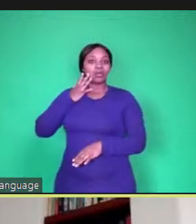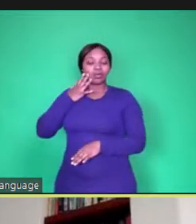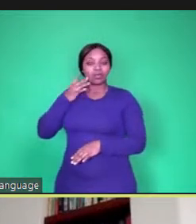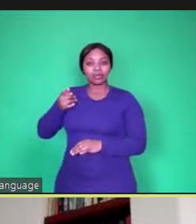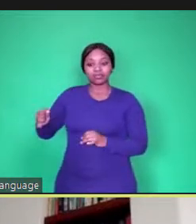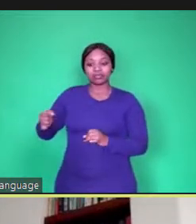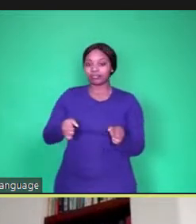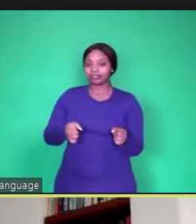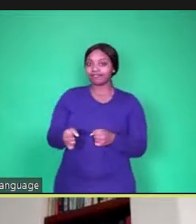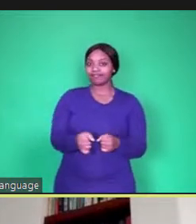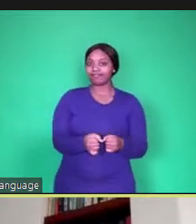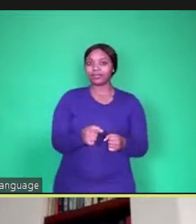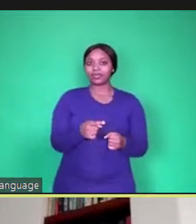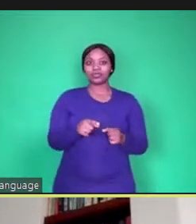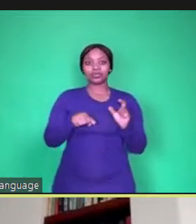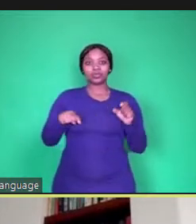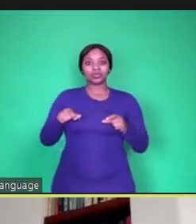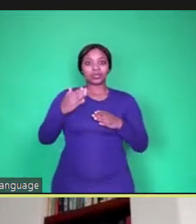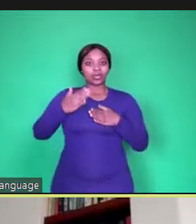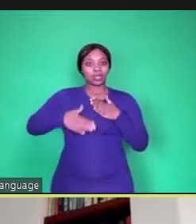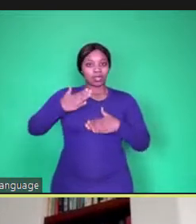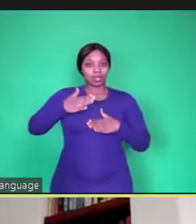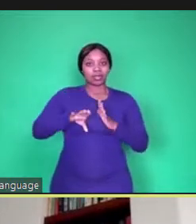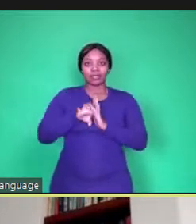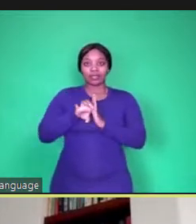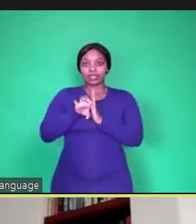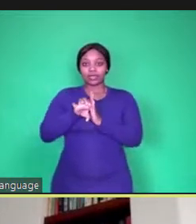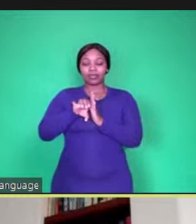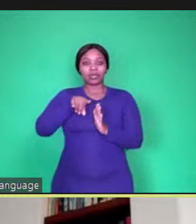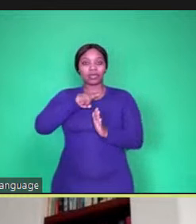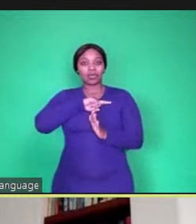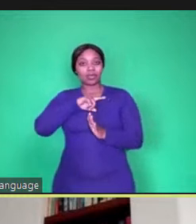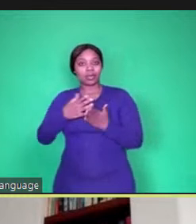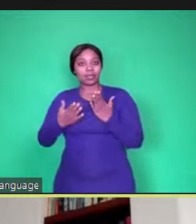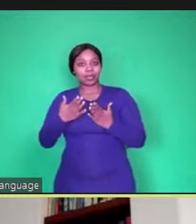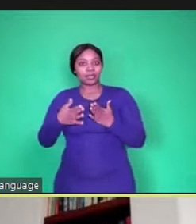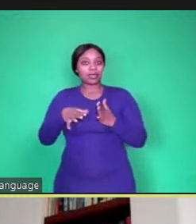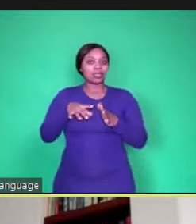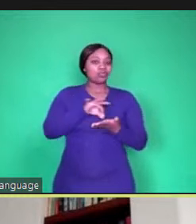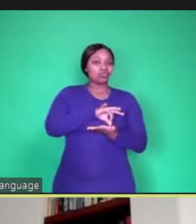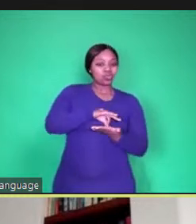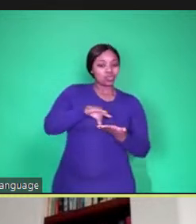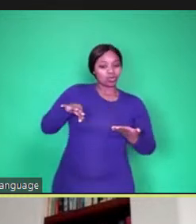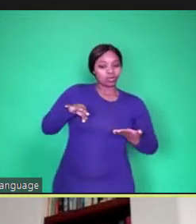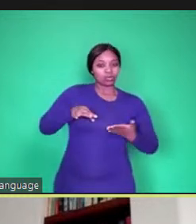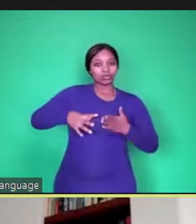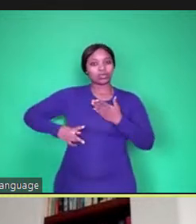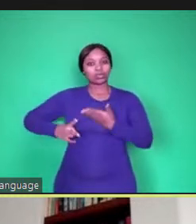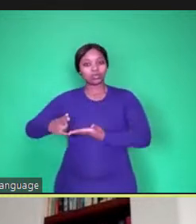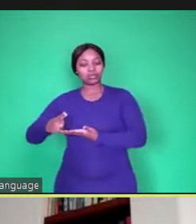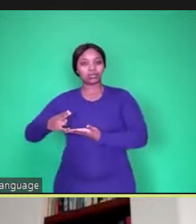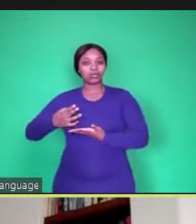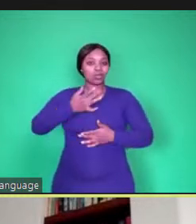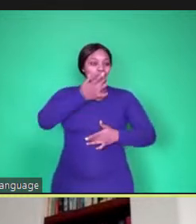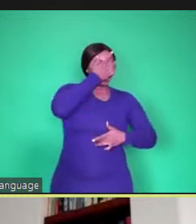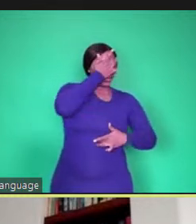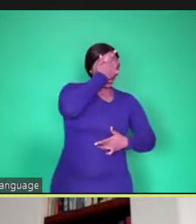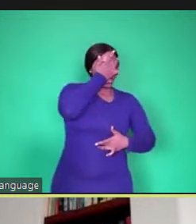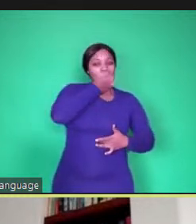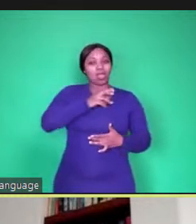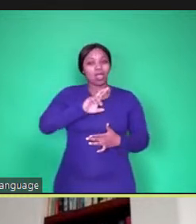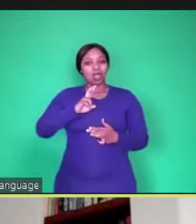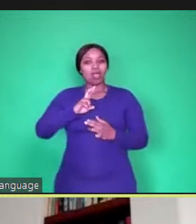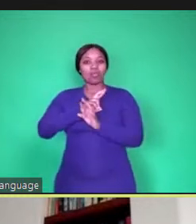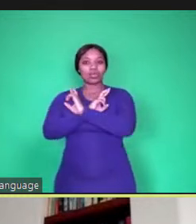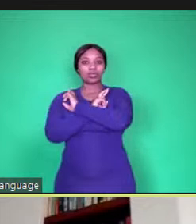had ended, for example, because their contract wasn't reattested or because of ill health or retirement, they would return